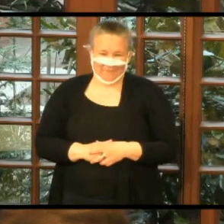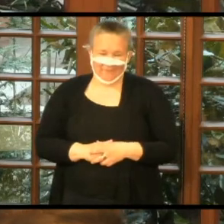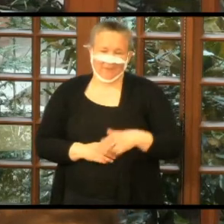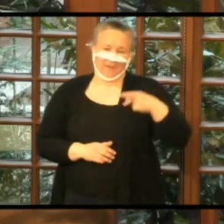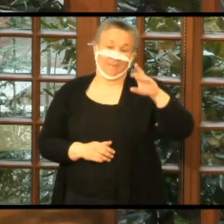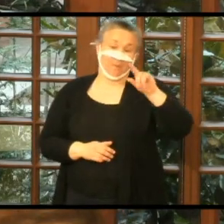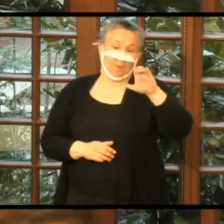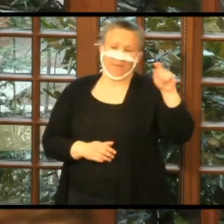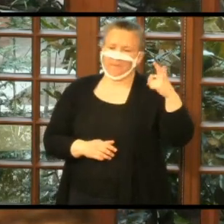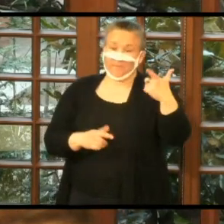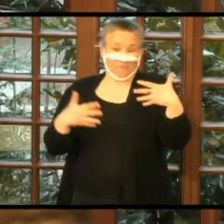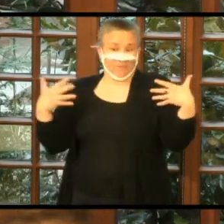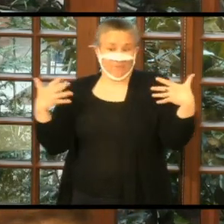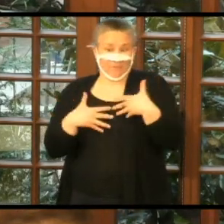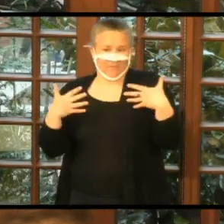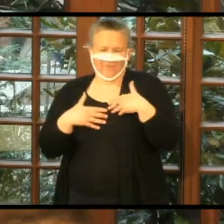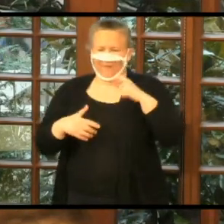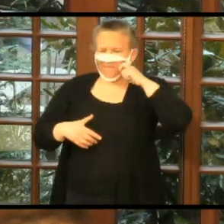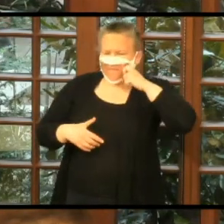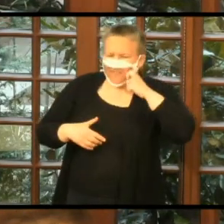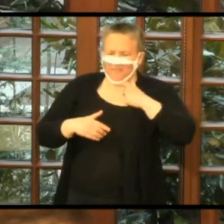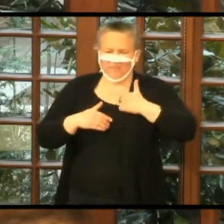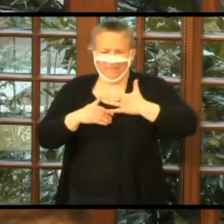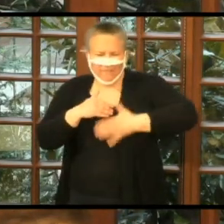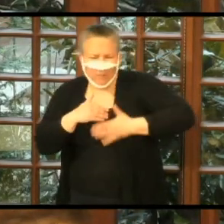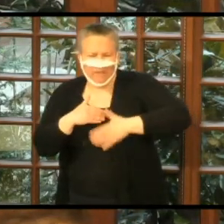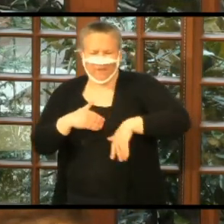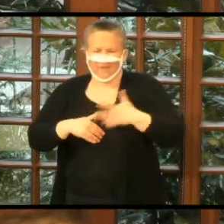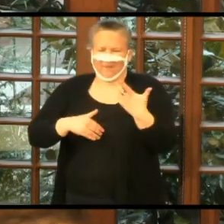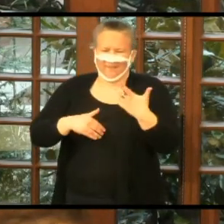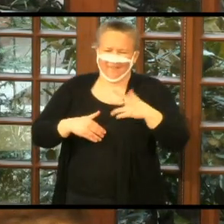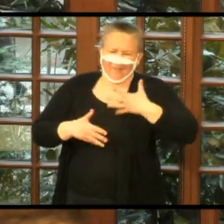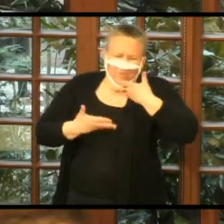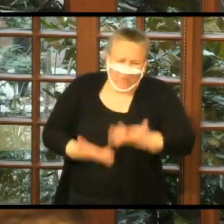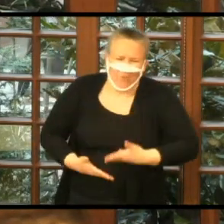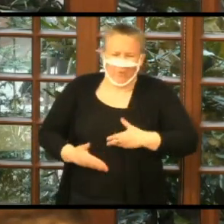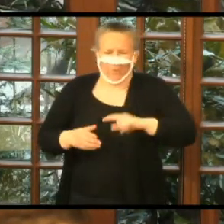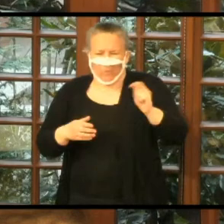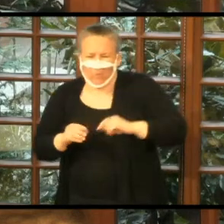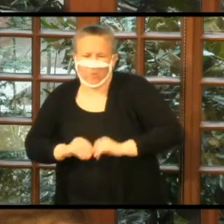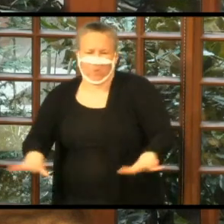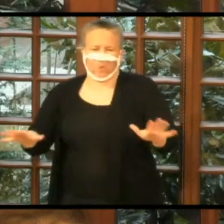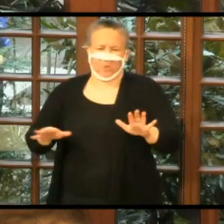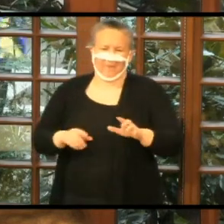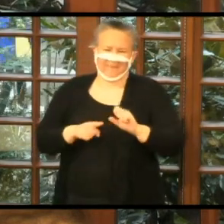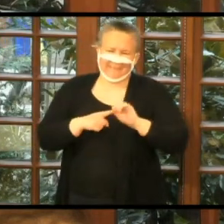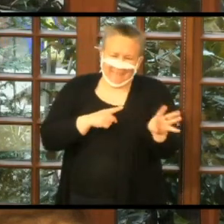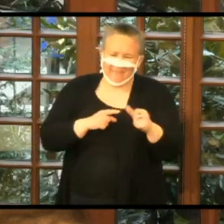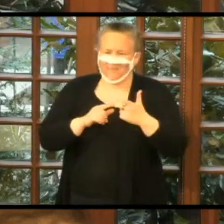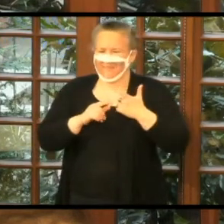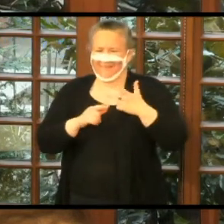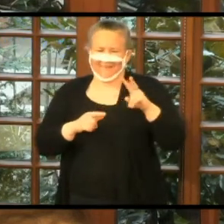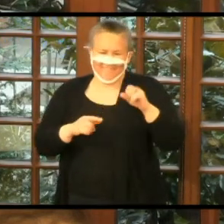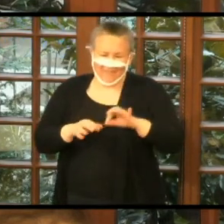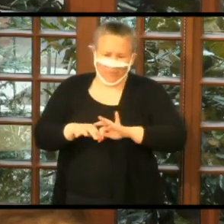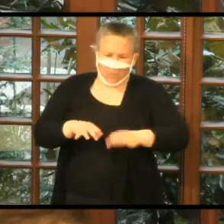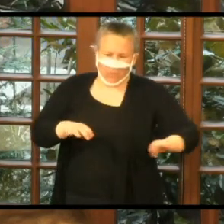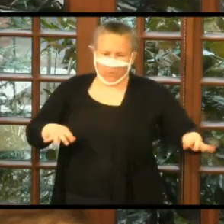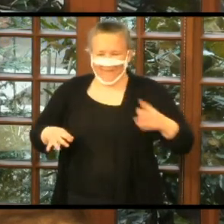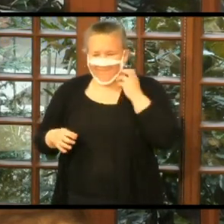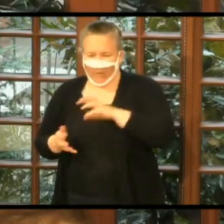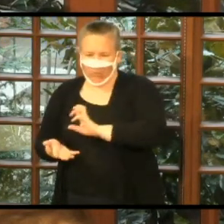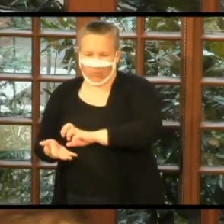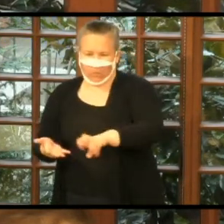Probir has never been afraid of flesh or fluid. Blood, vomit, urine, semen, bits of veins, bobs of